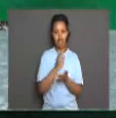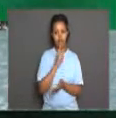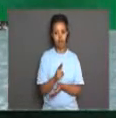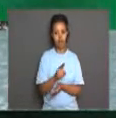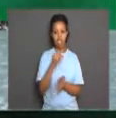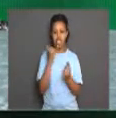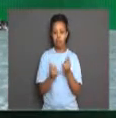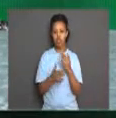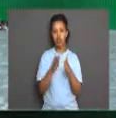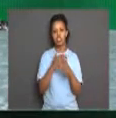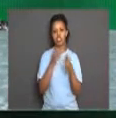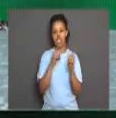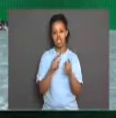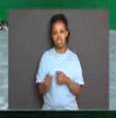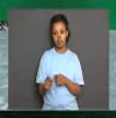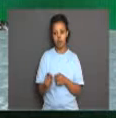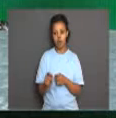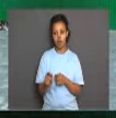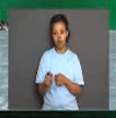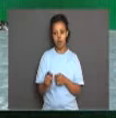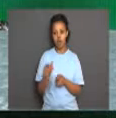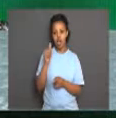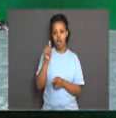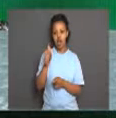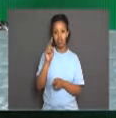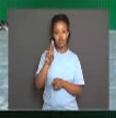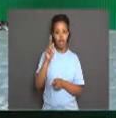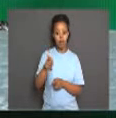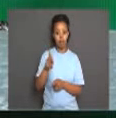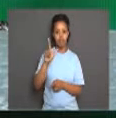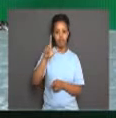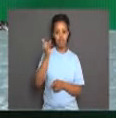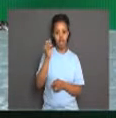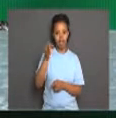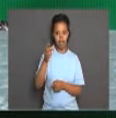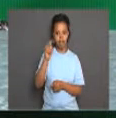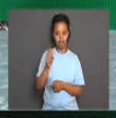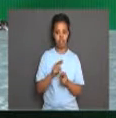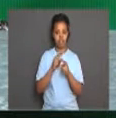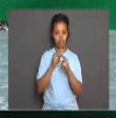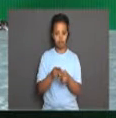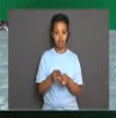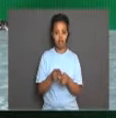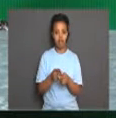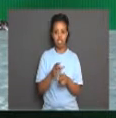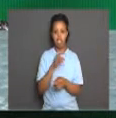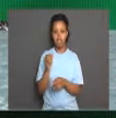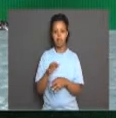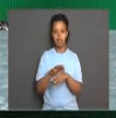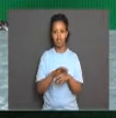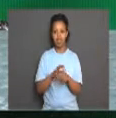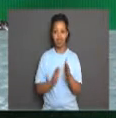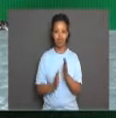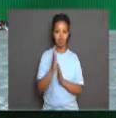The final step is called uplift. When the plates of the earth move,